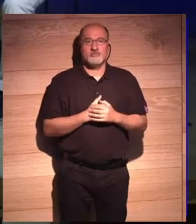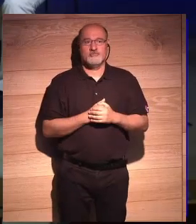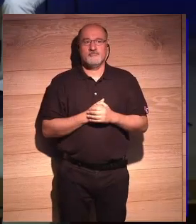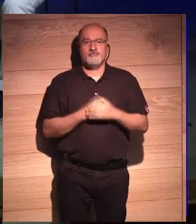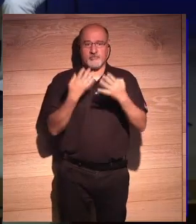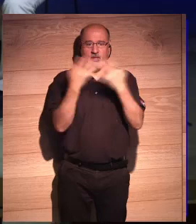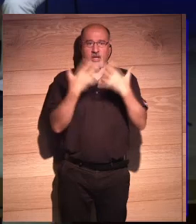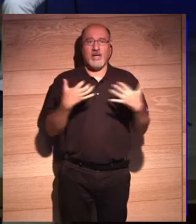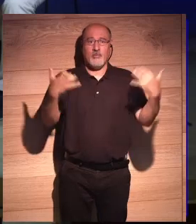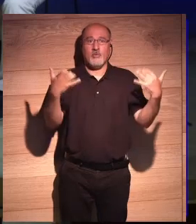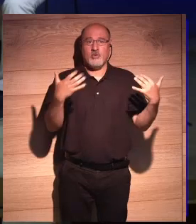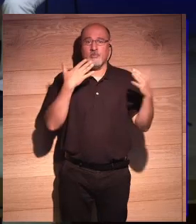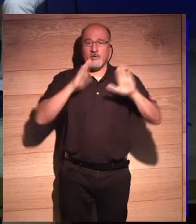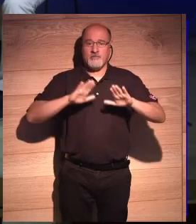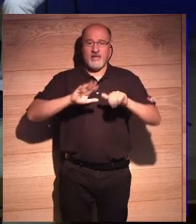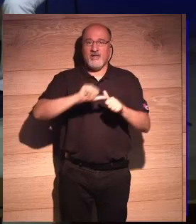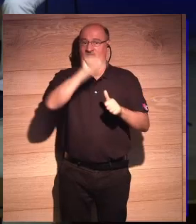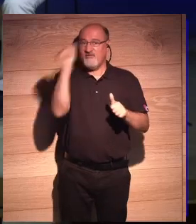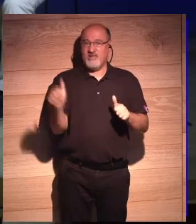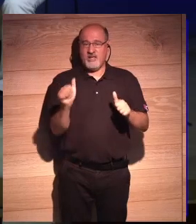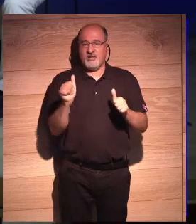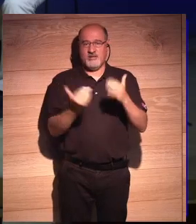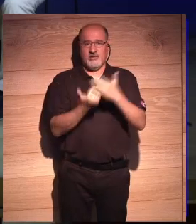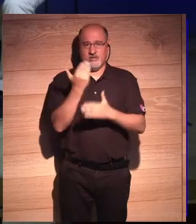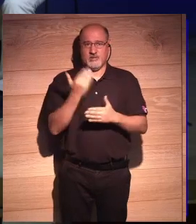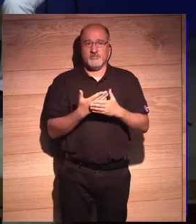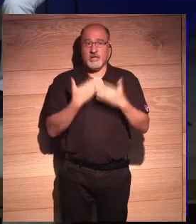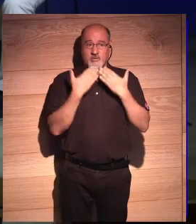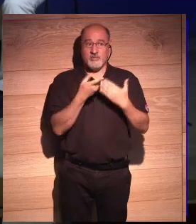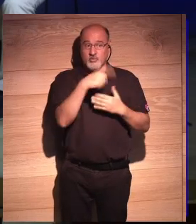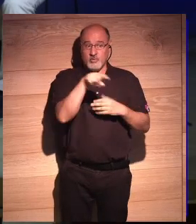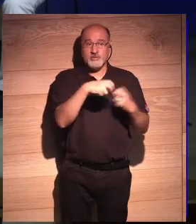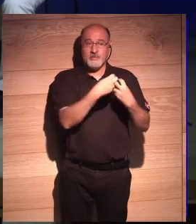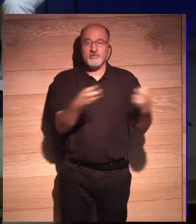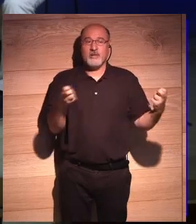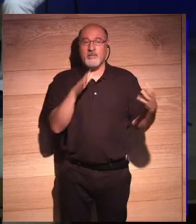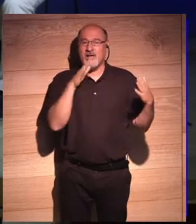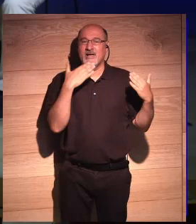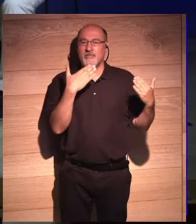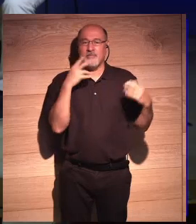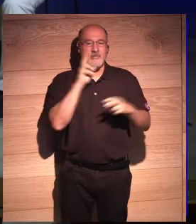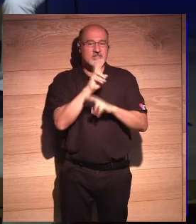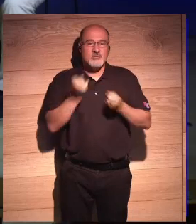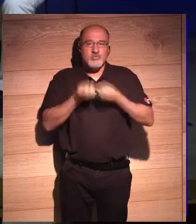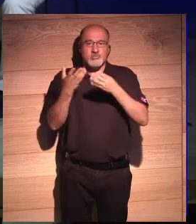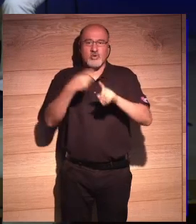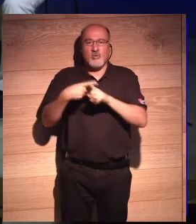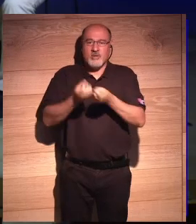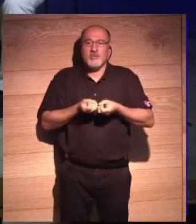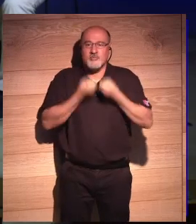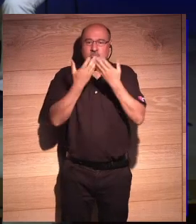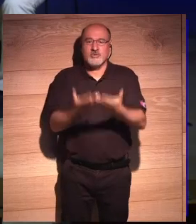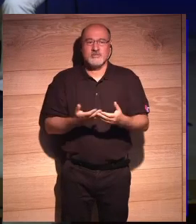you very much, you all. Thanks to the audience for having stayed up to the end. Thanks to you for sharing your point of view and